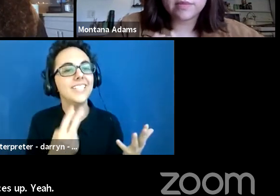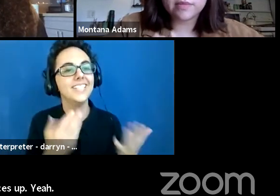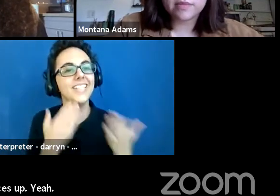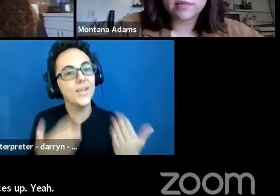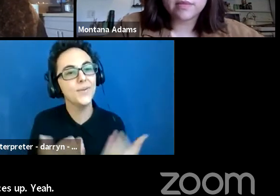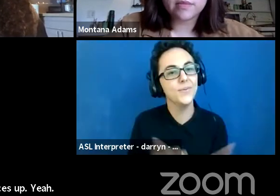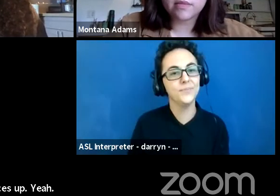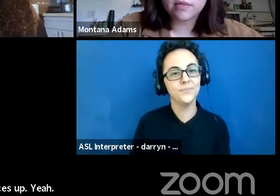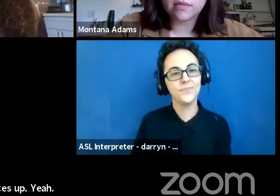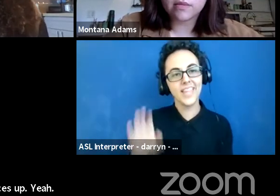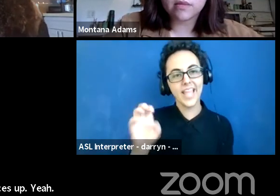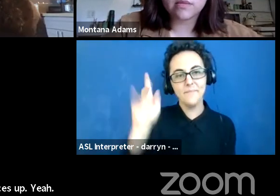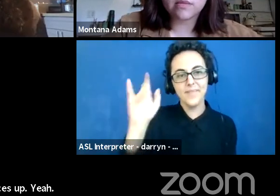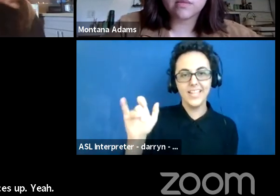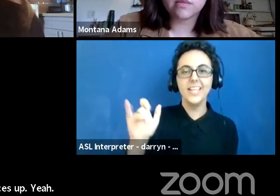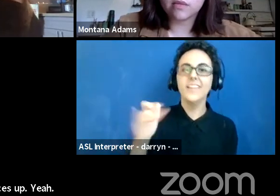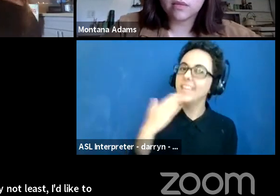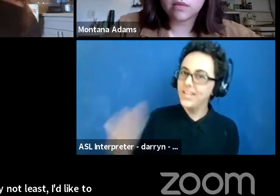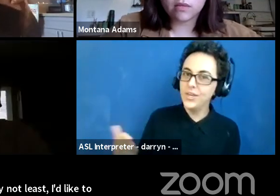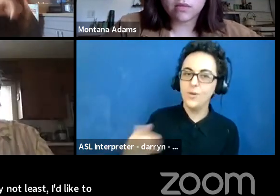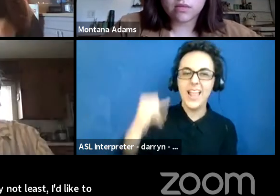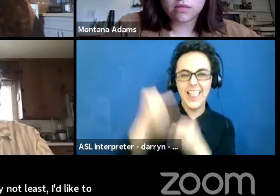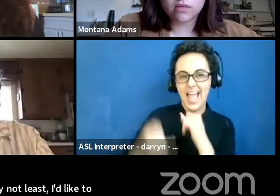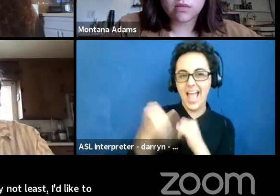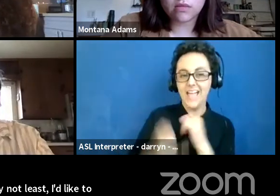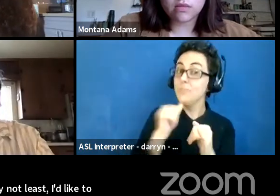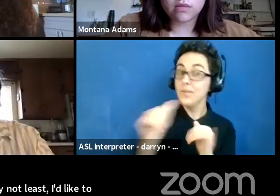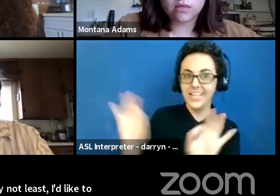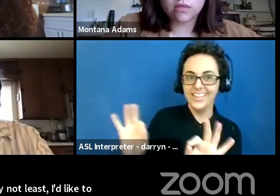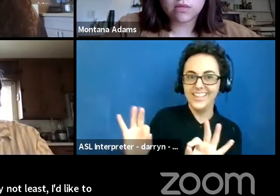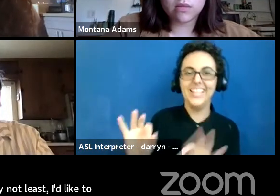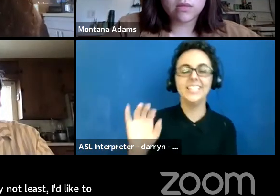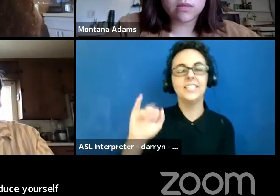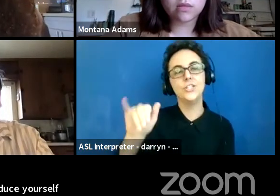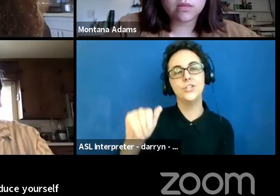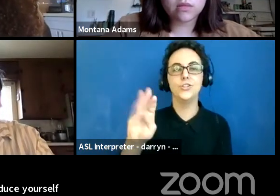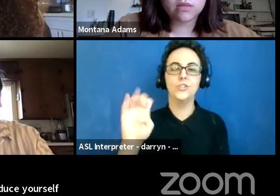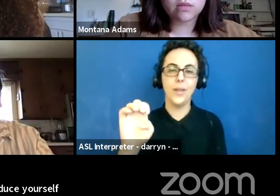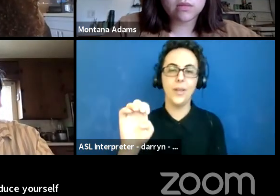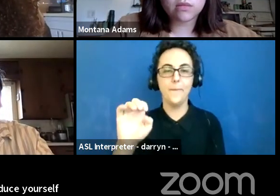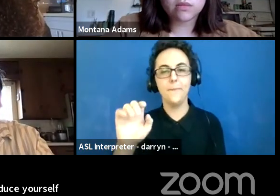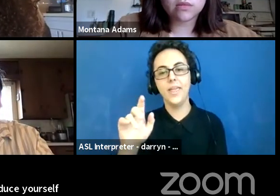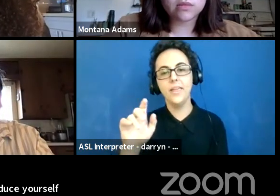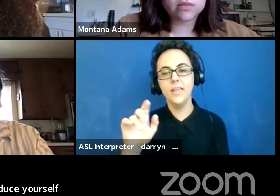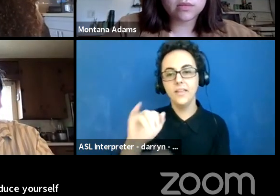but certainly not least, I'd like to ask Jamie Lynn to introduce herself.